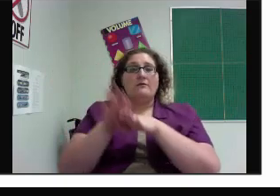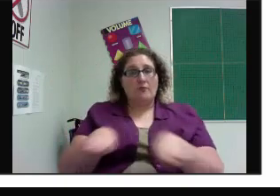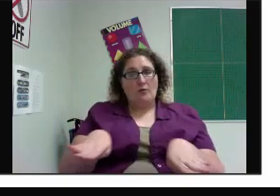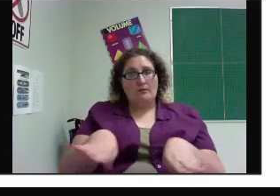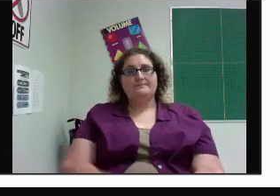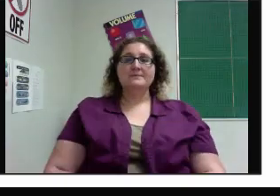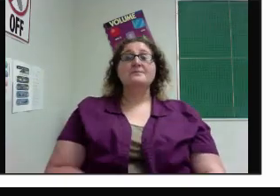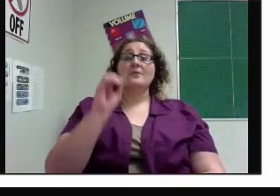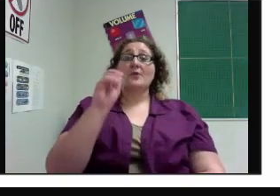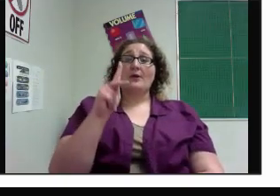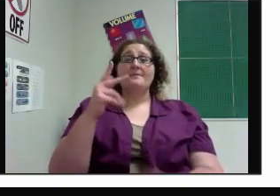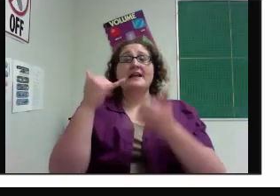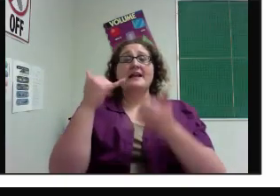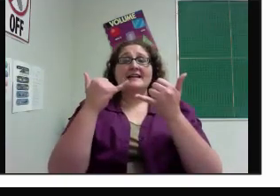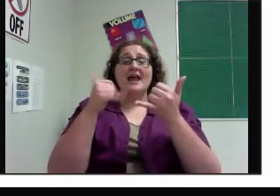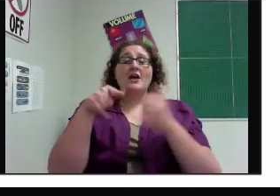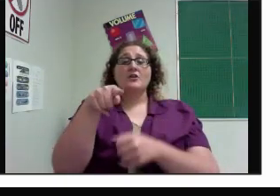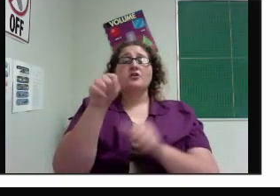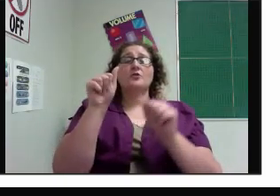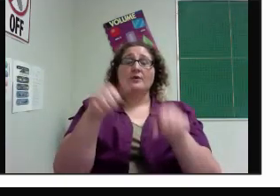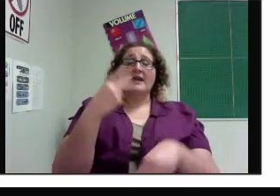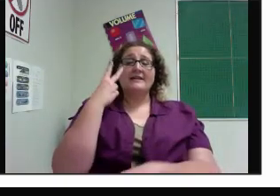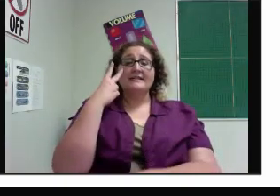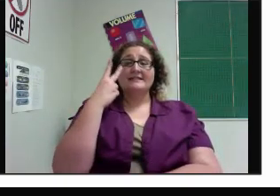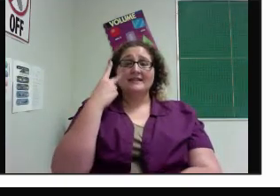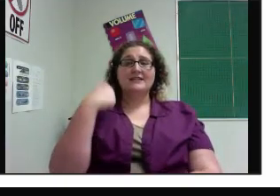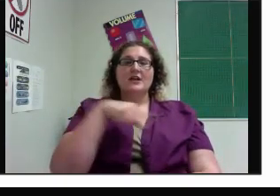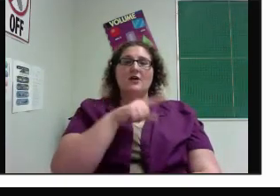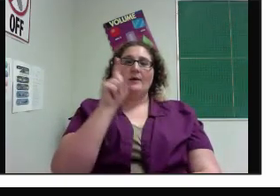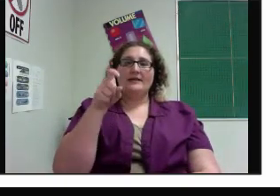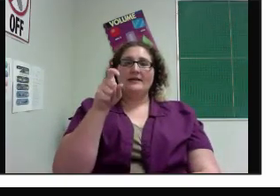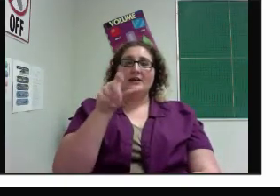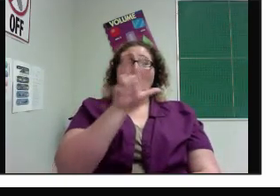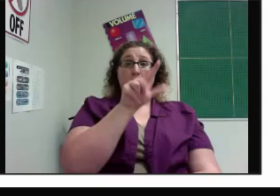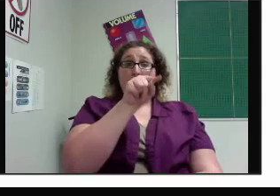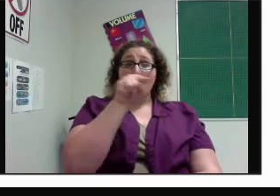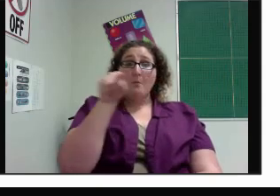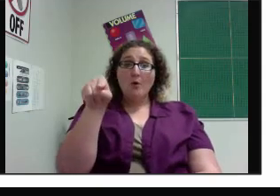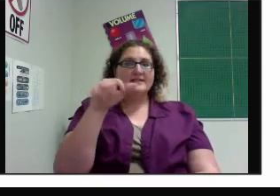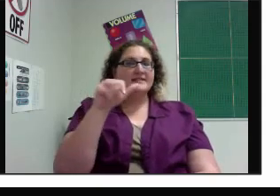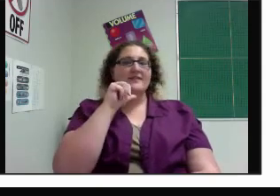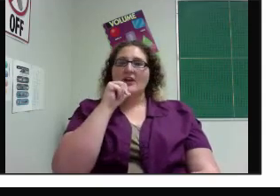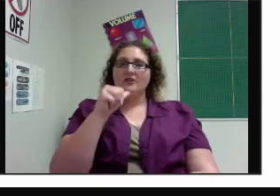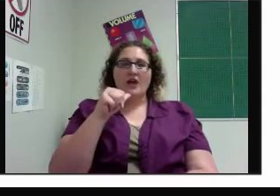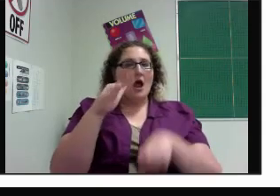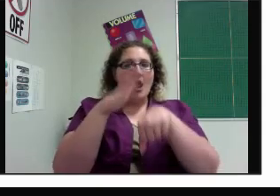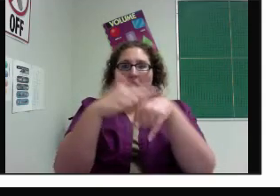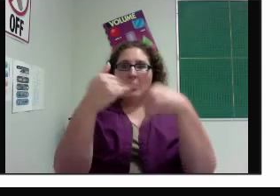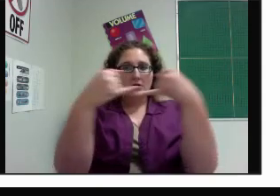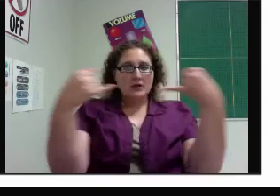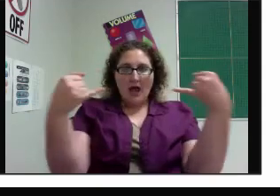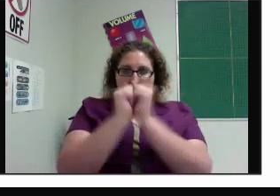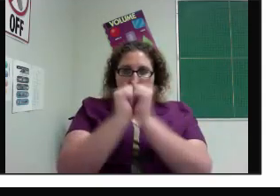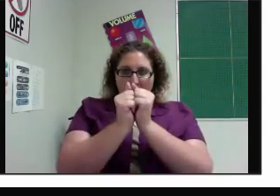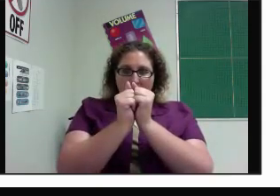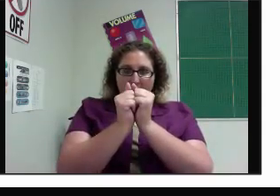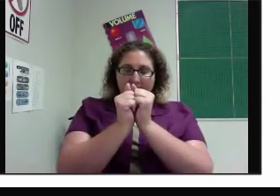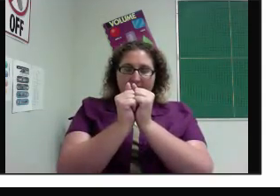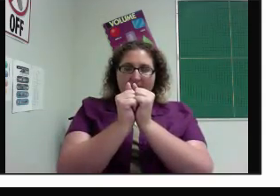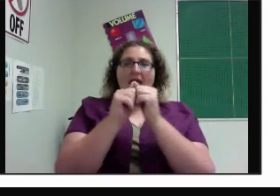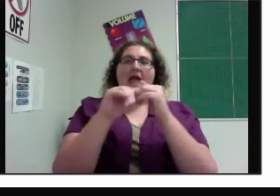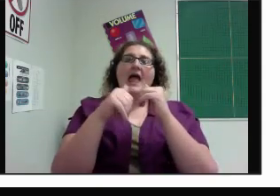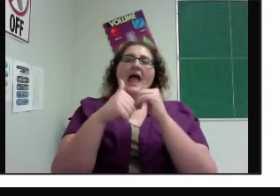wall. Okay, now that you can see that we need 3 points that are non-collinear, how would